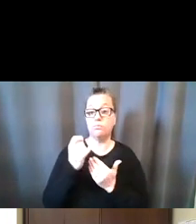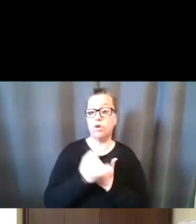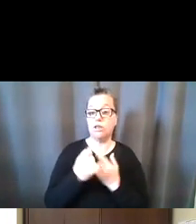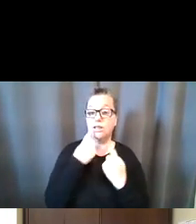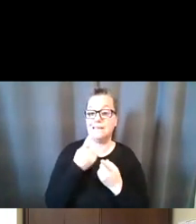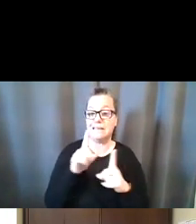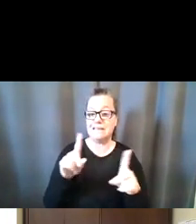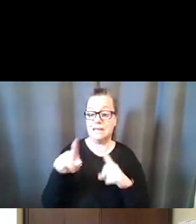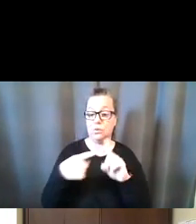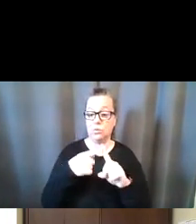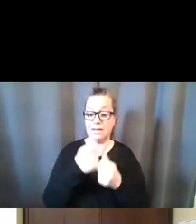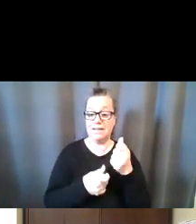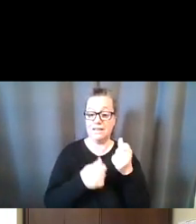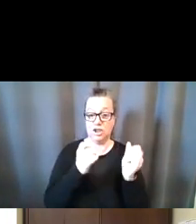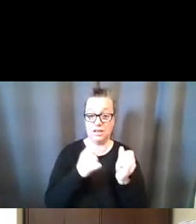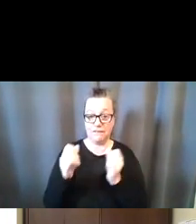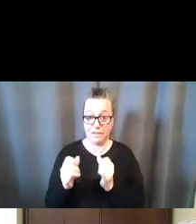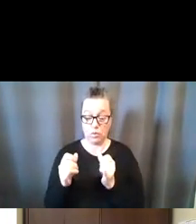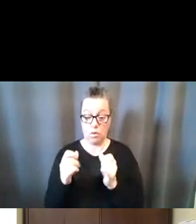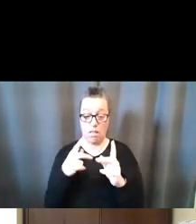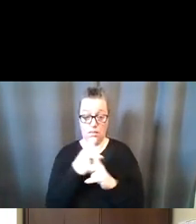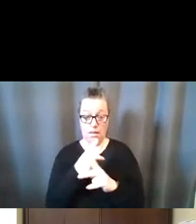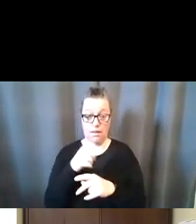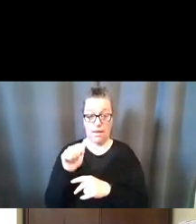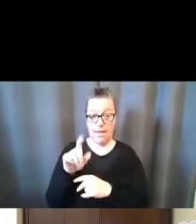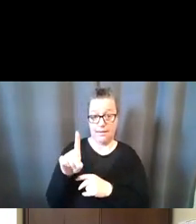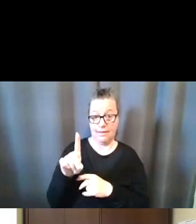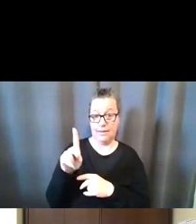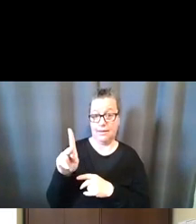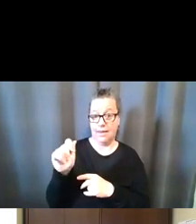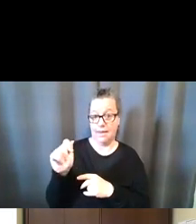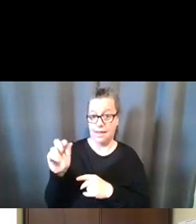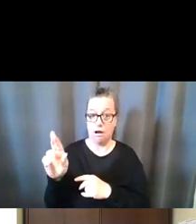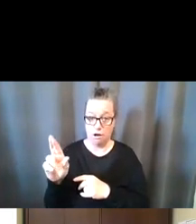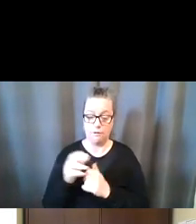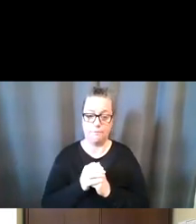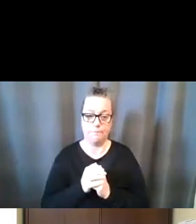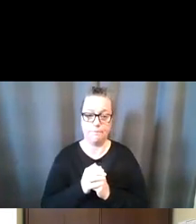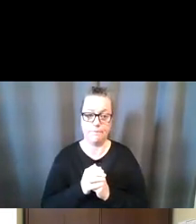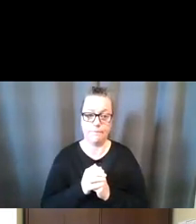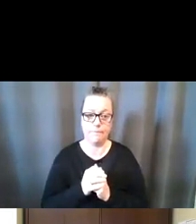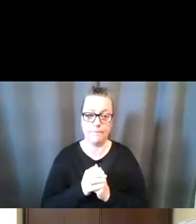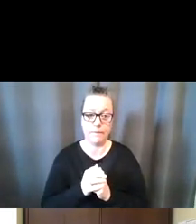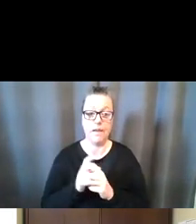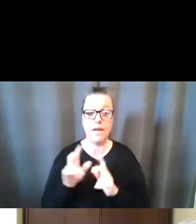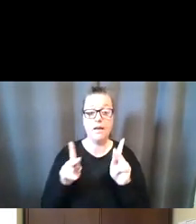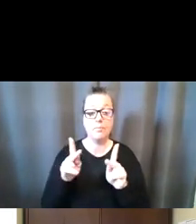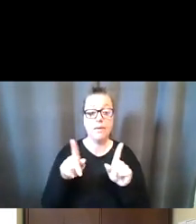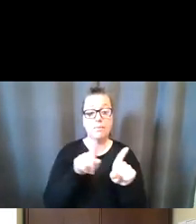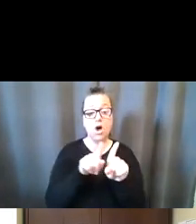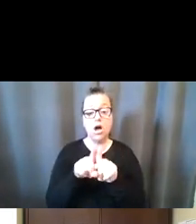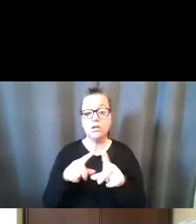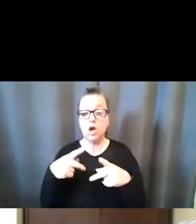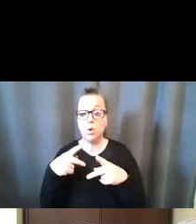each individual navigates A, D, K, A, and R. People also